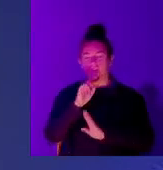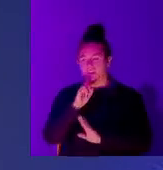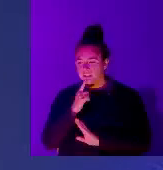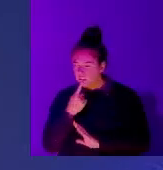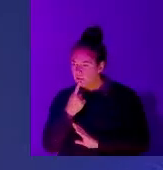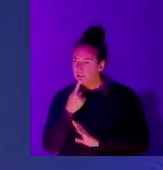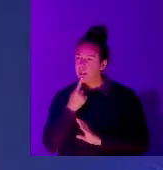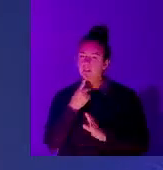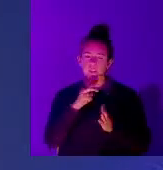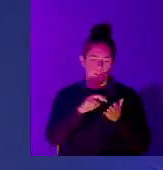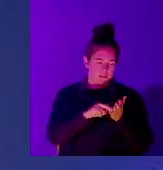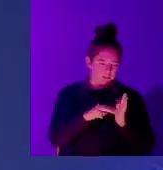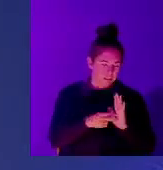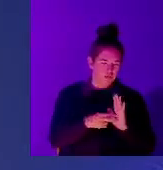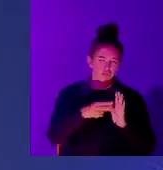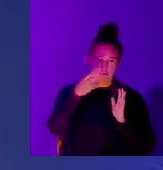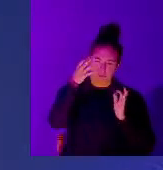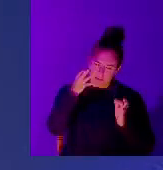time,